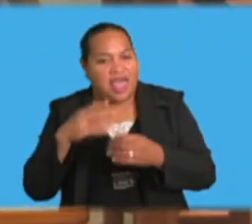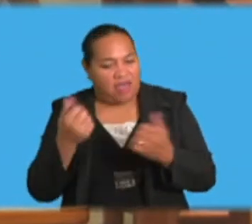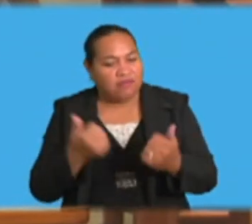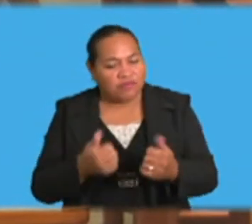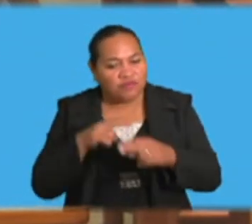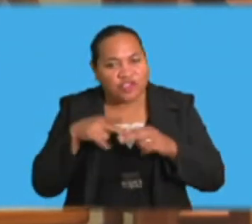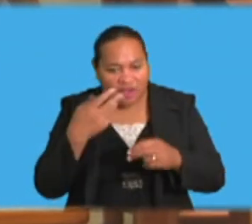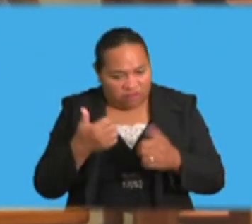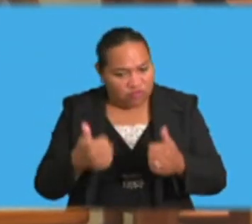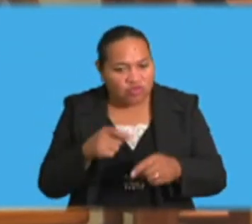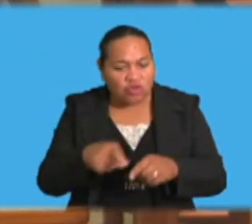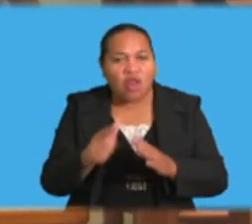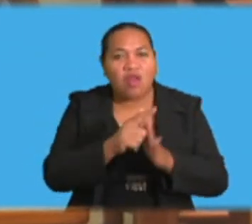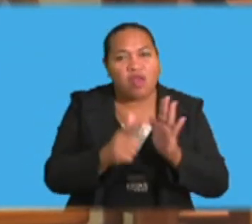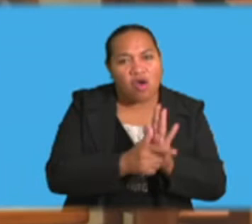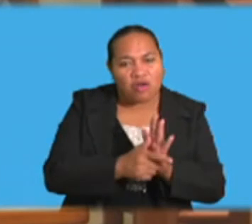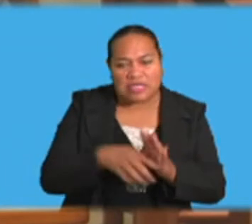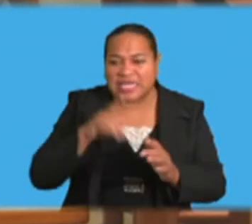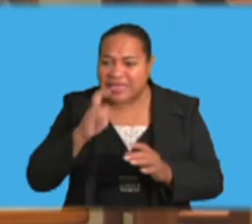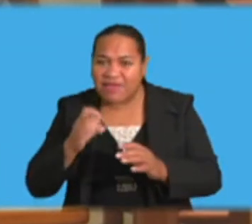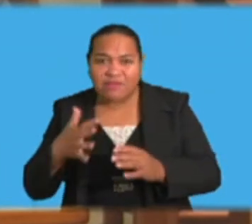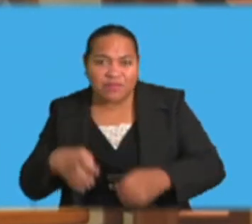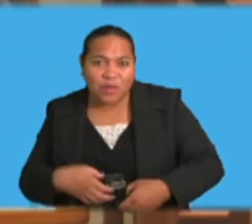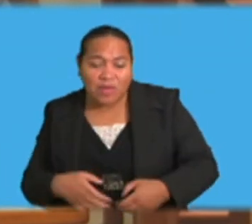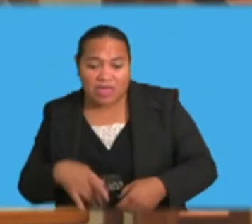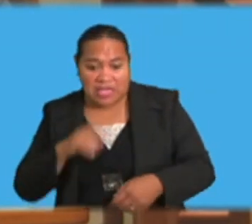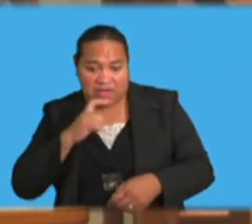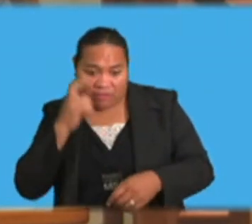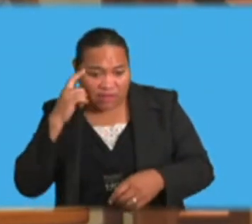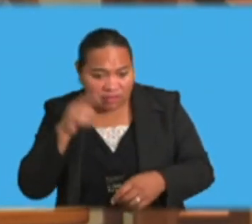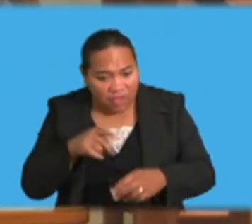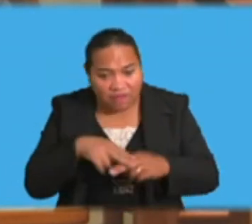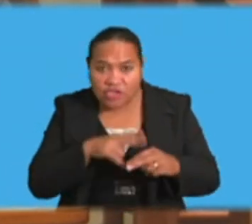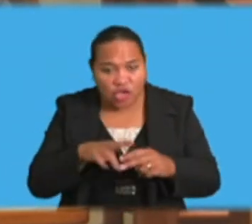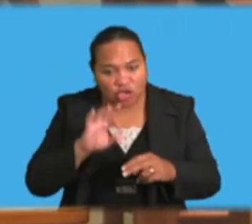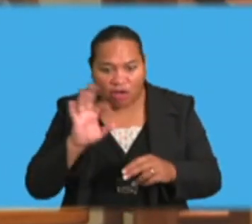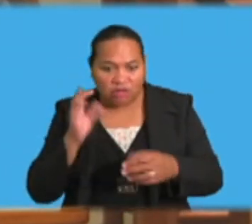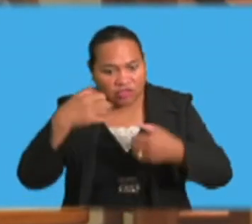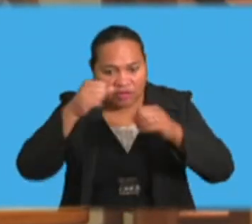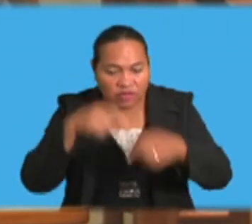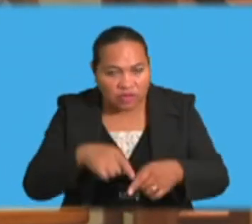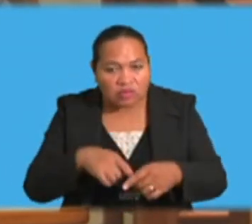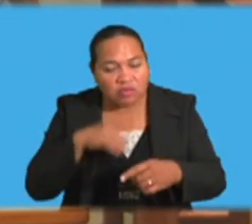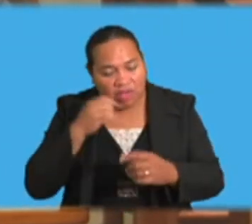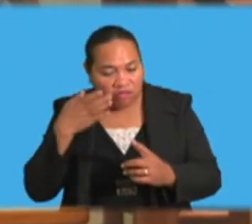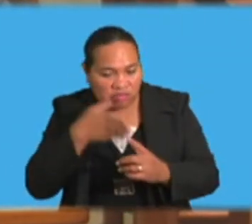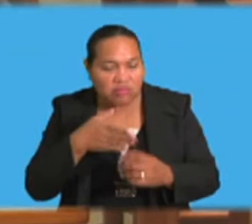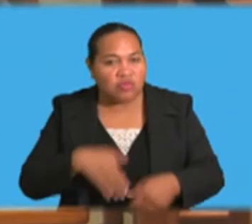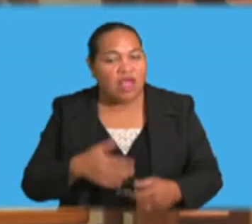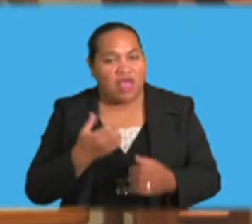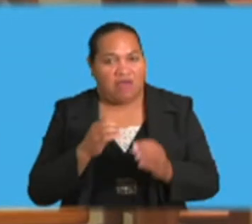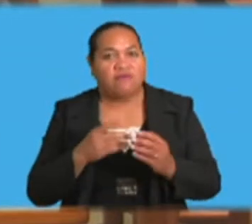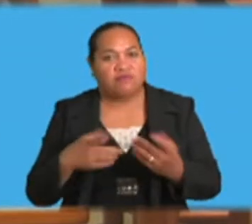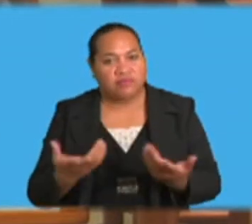laws in place to deal with the complaints that Fiji is not fulfilling its obligation under covenants and other human rights laws.